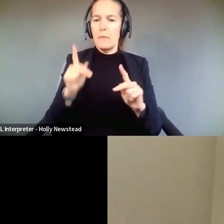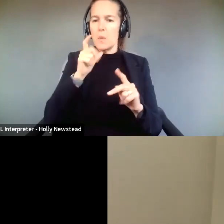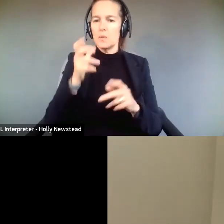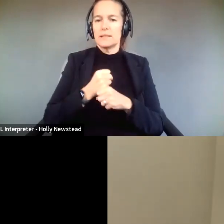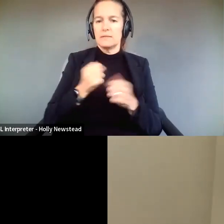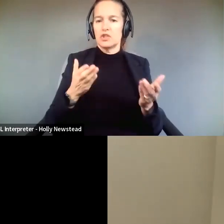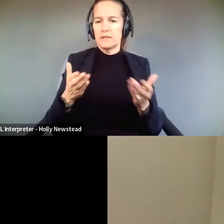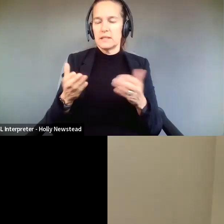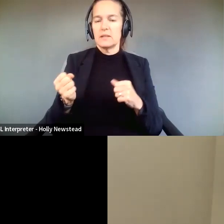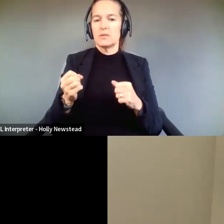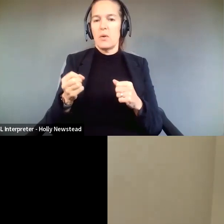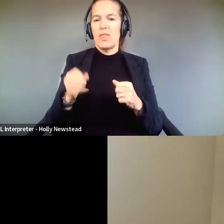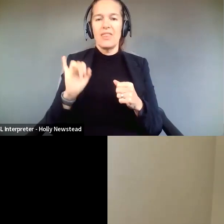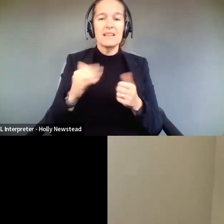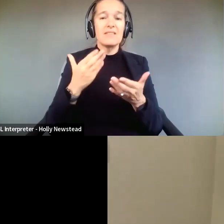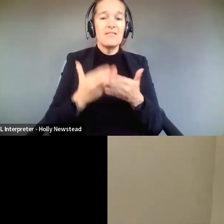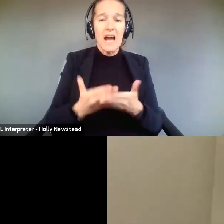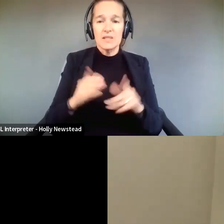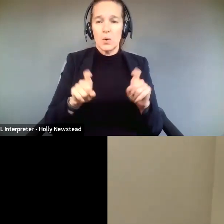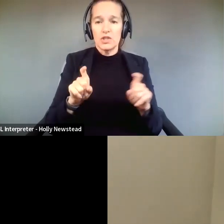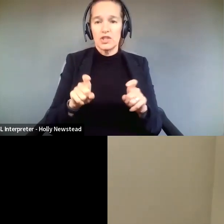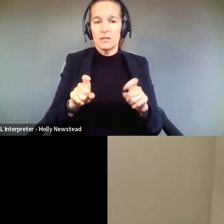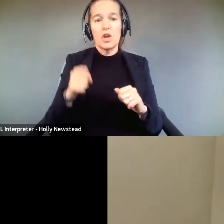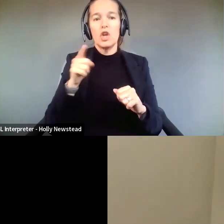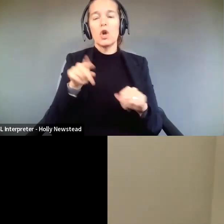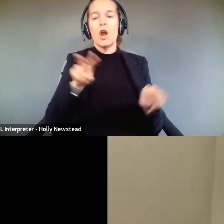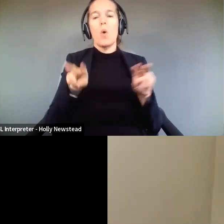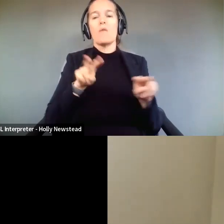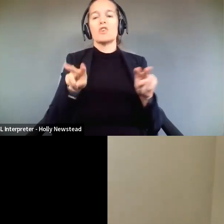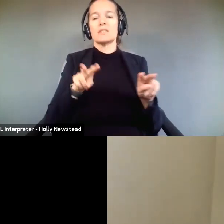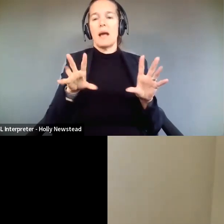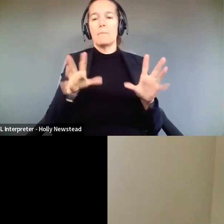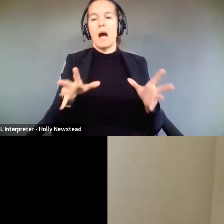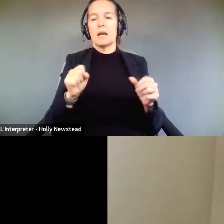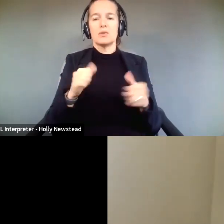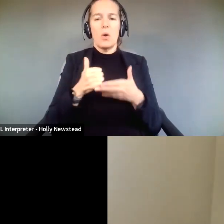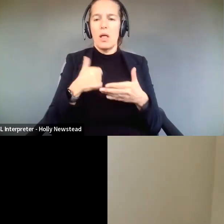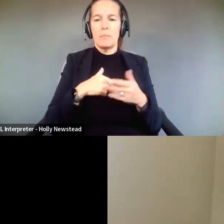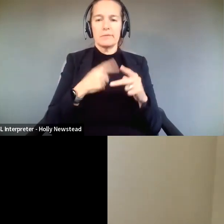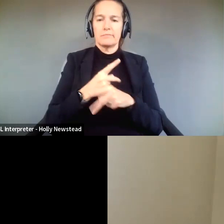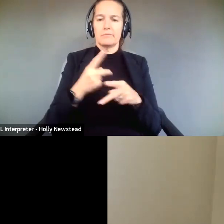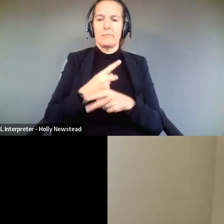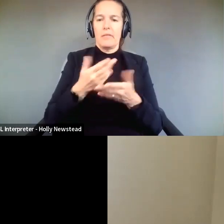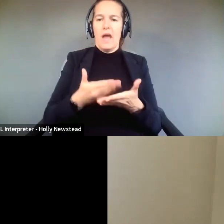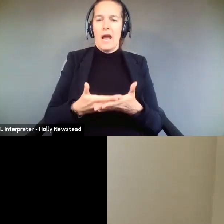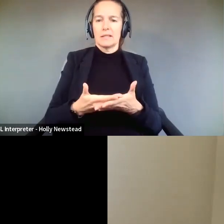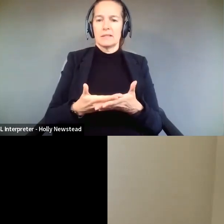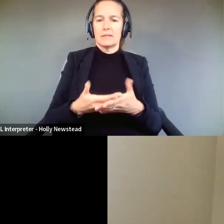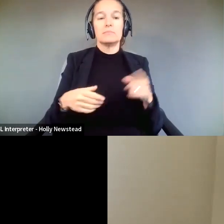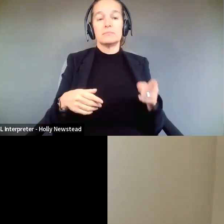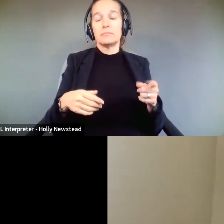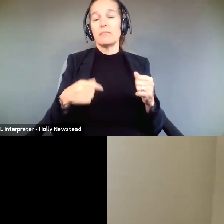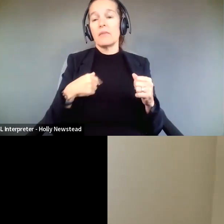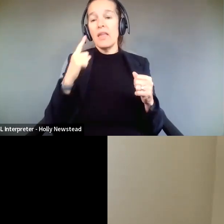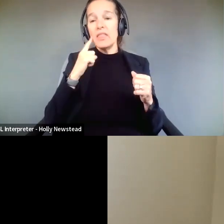So those are fact questions. You're an oversight body. Help us sort out the facts. I think whether the